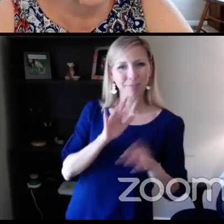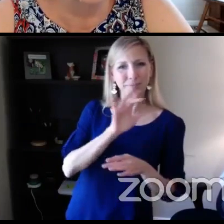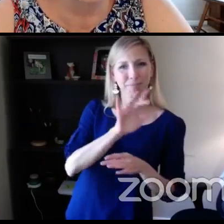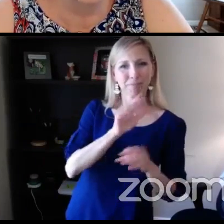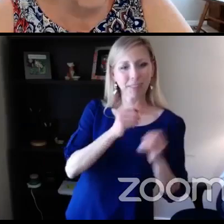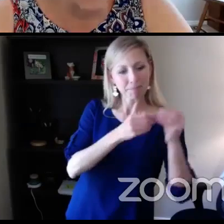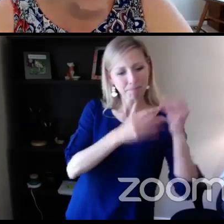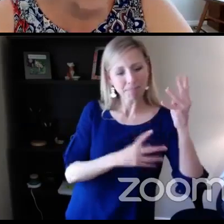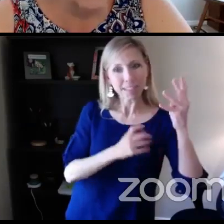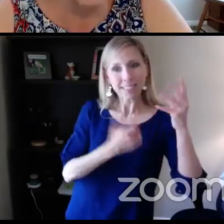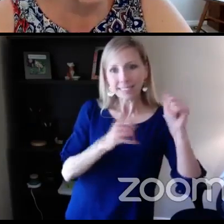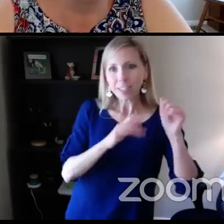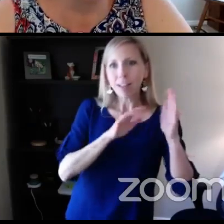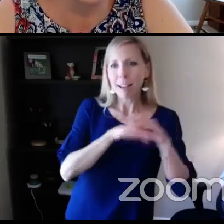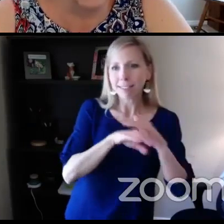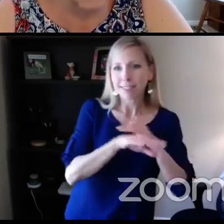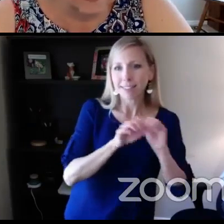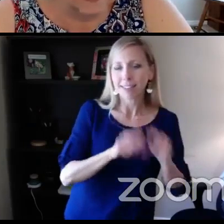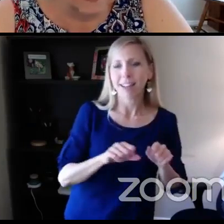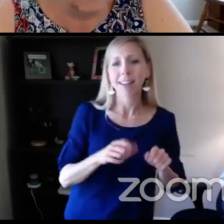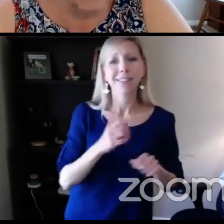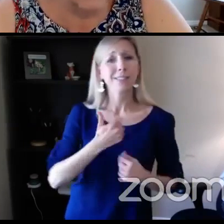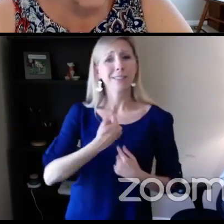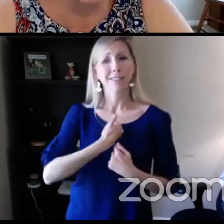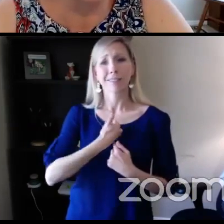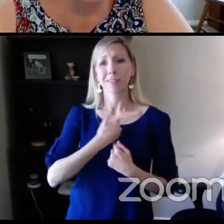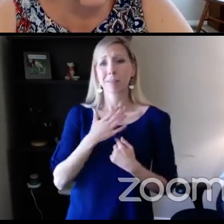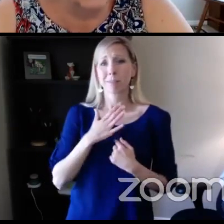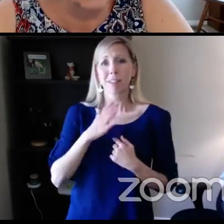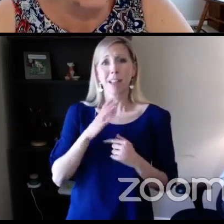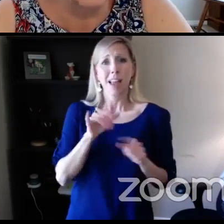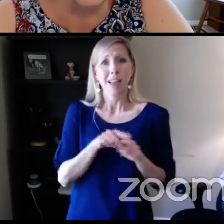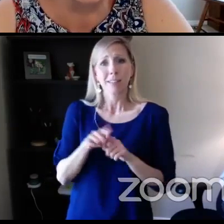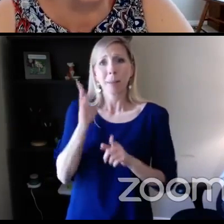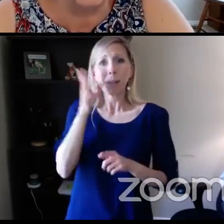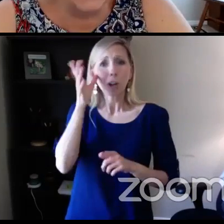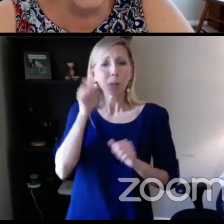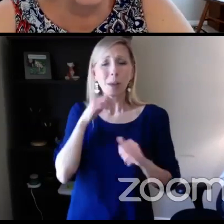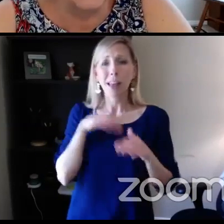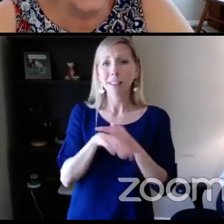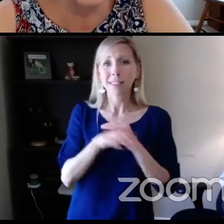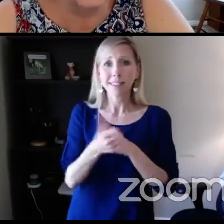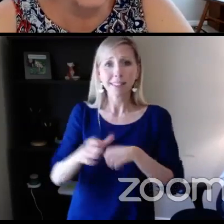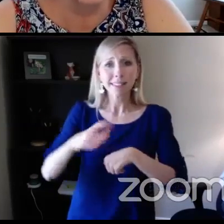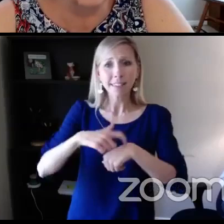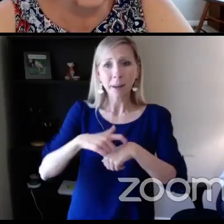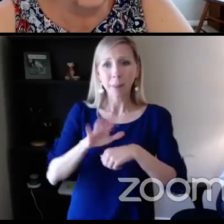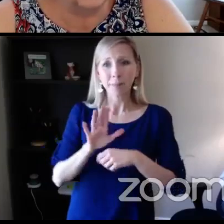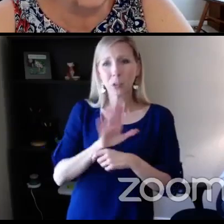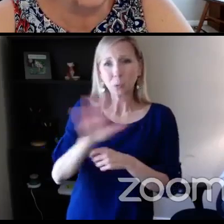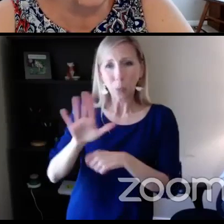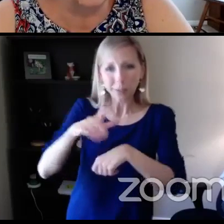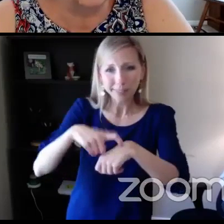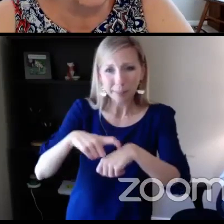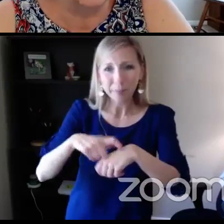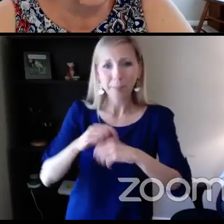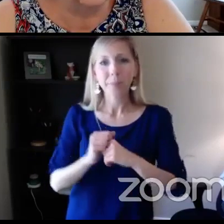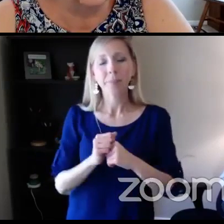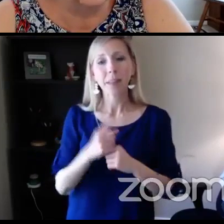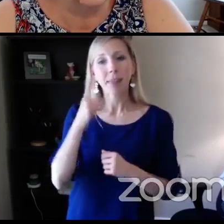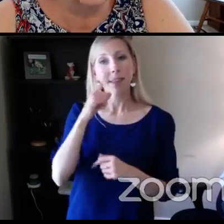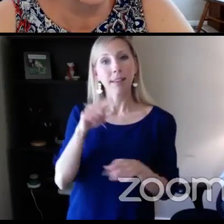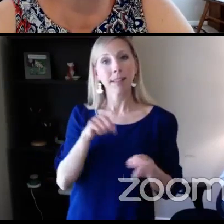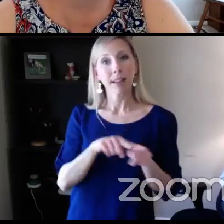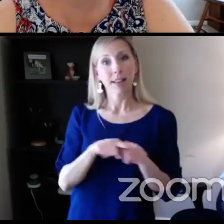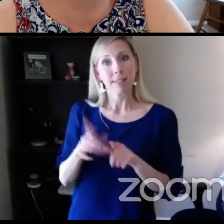accessed on their own time, mm-hmm. in pieces and as they need it. And I think that, you know, as parents are raising deaf